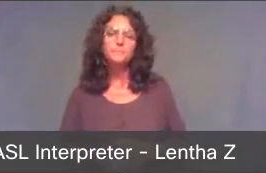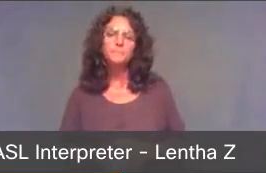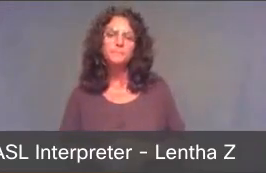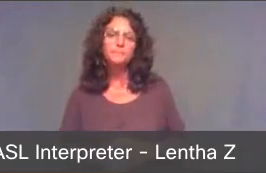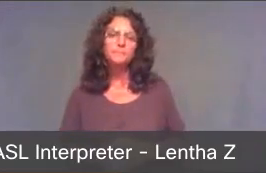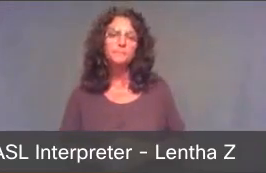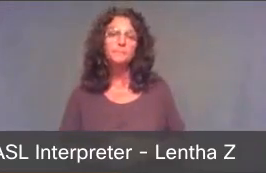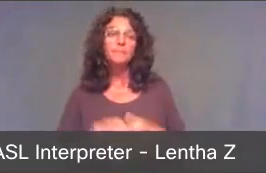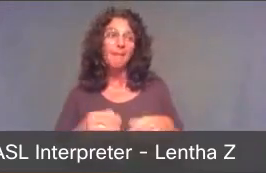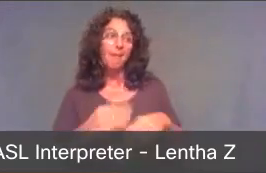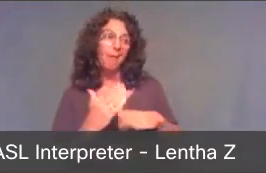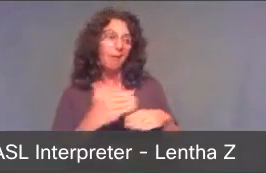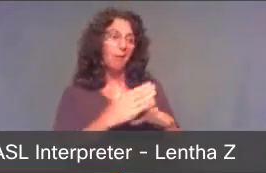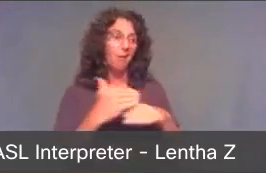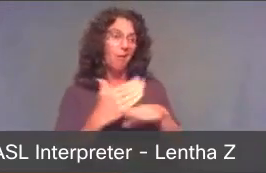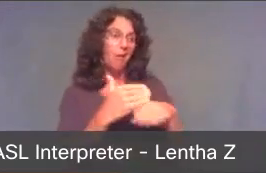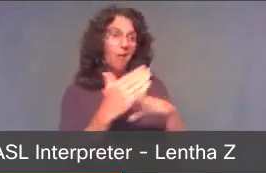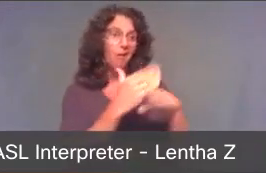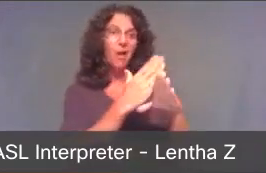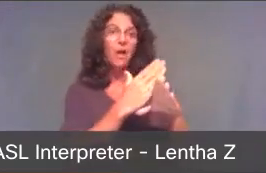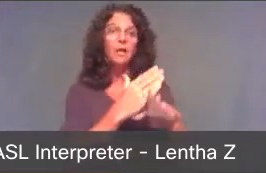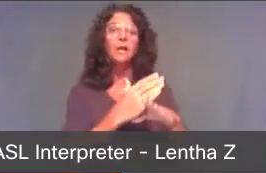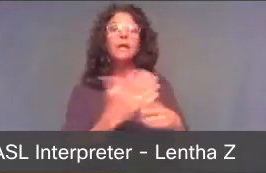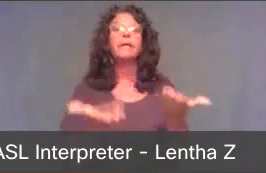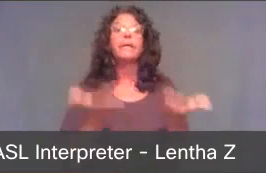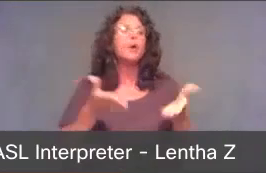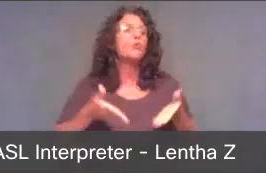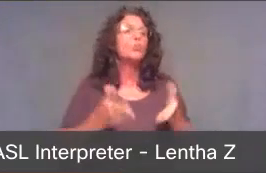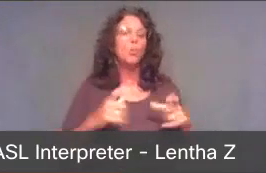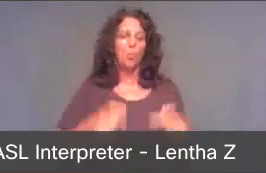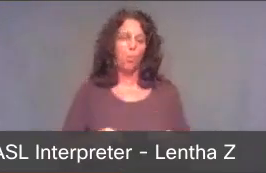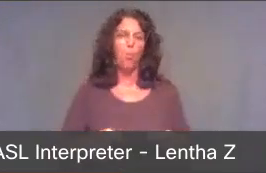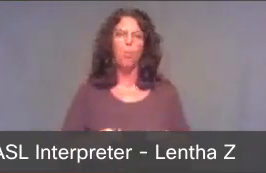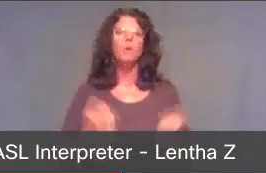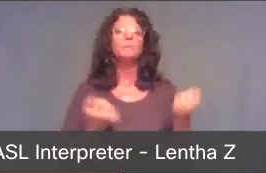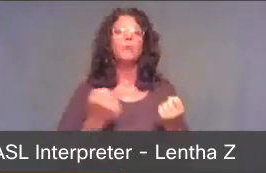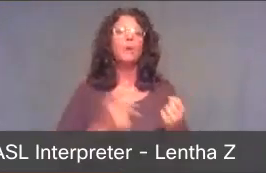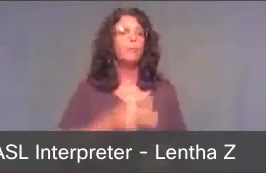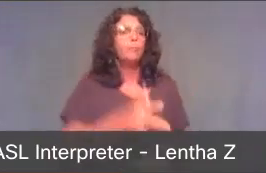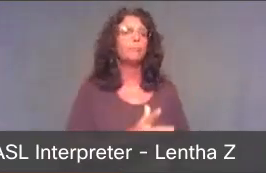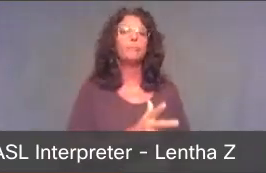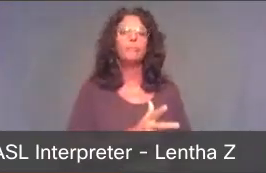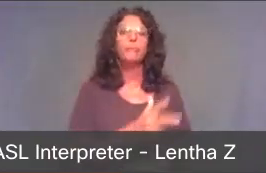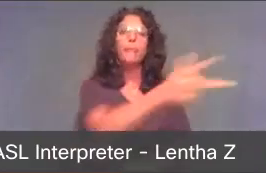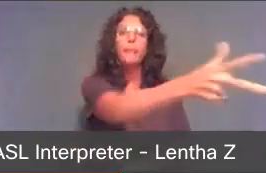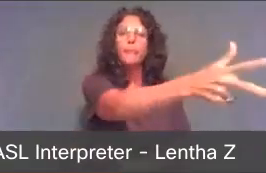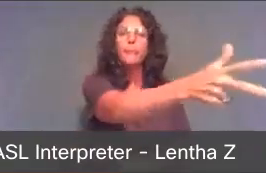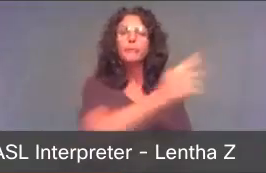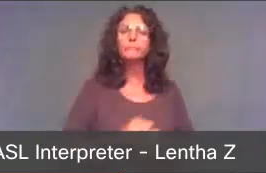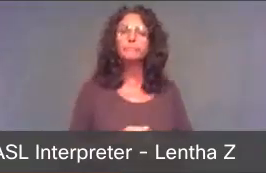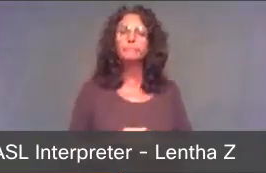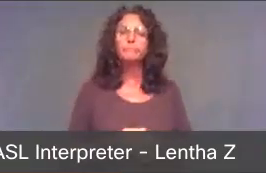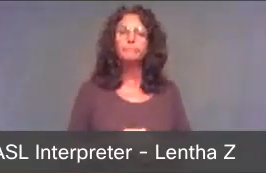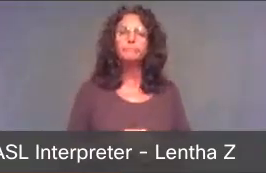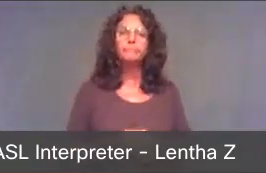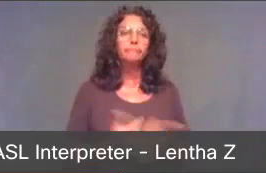the obstacles in our way, right? A car can go over a pothole and it might just, kind of jostle the car, but overall